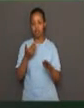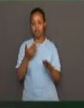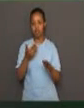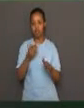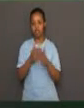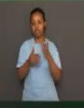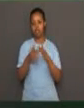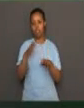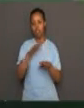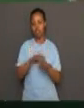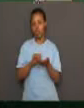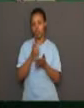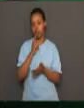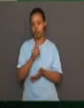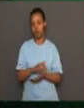development of an embryo?